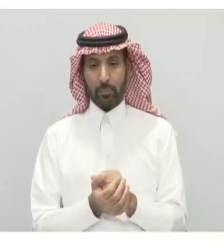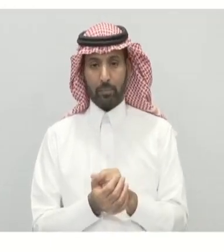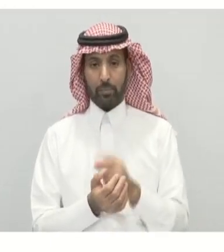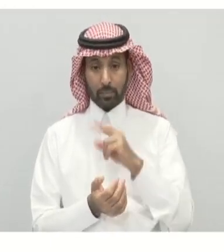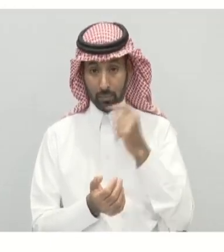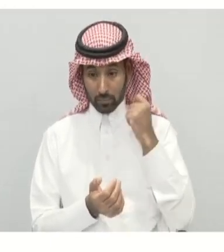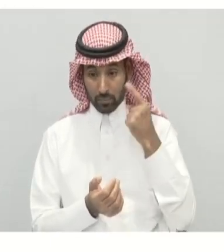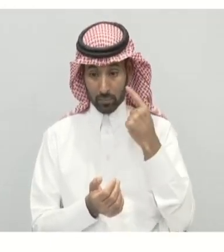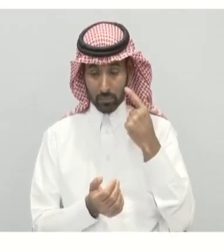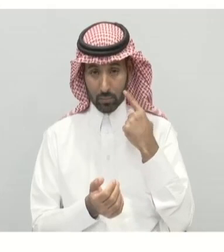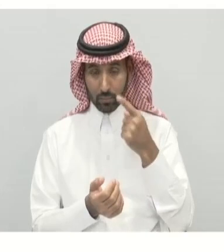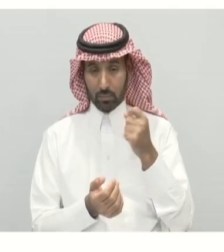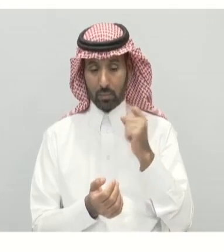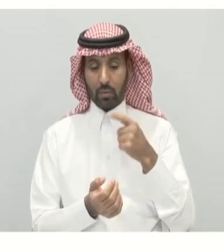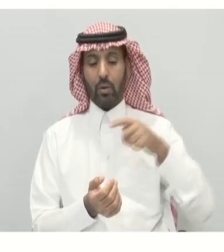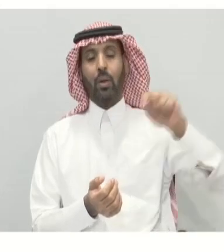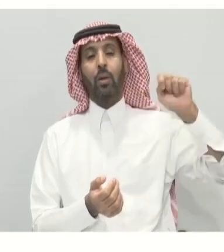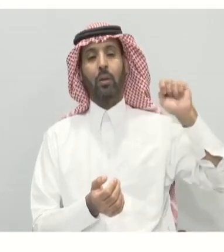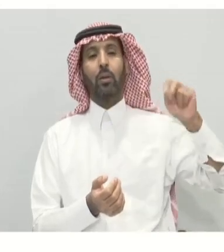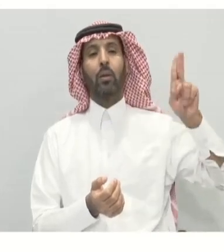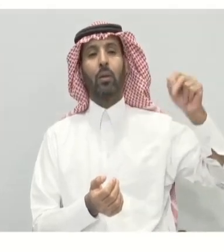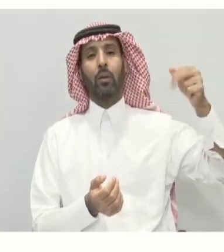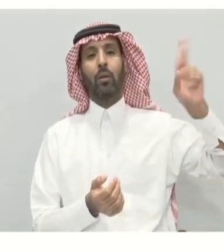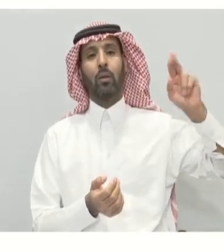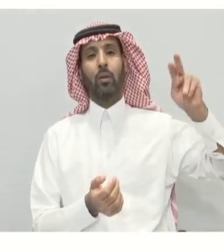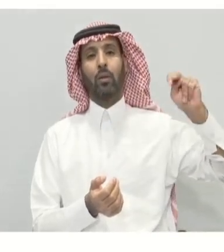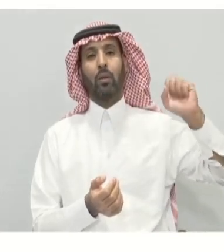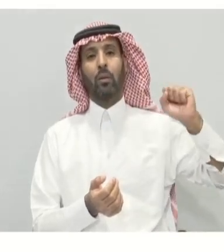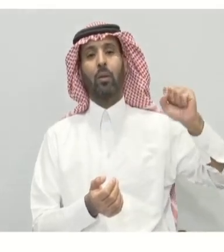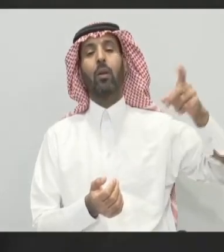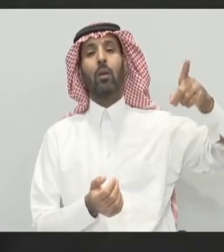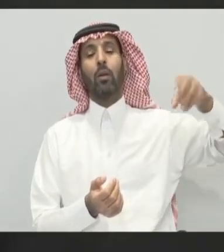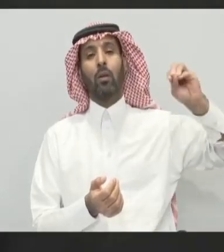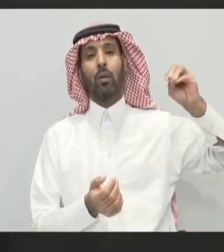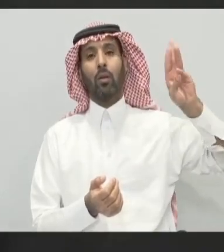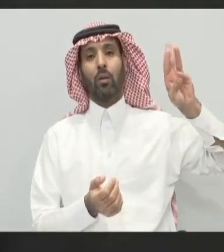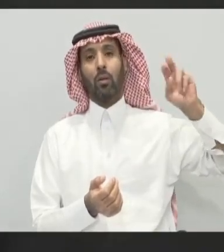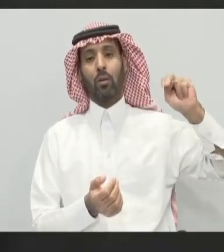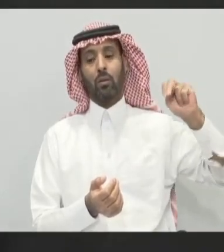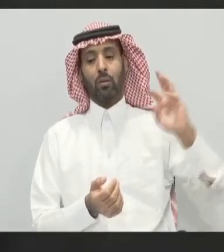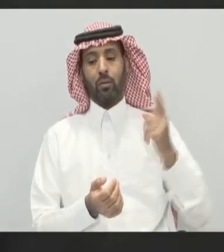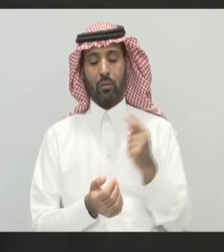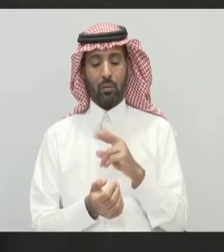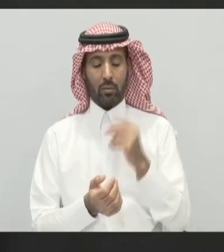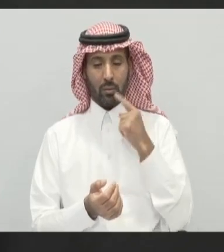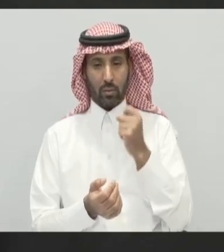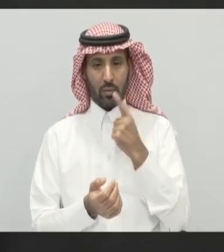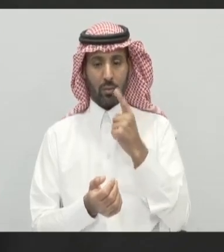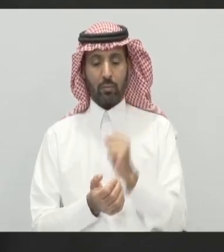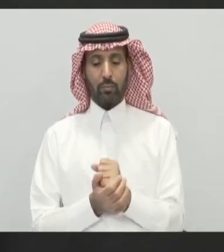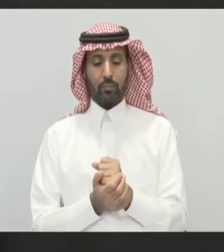have noticed, it is not turn down. No, turn down. The down is higher, or let's say it's more